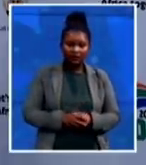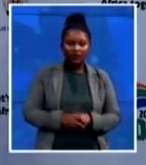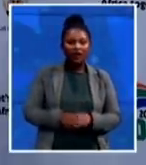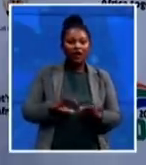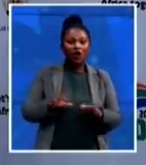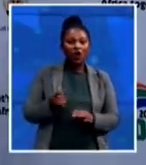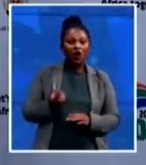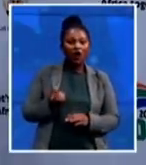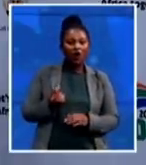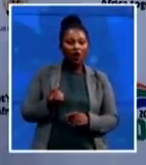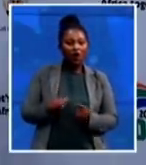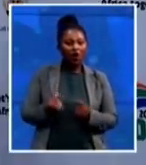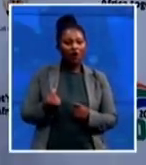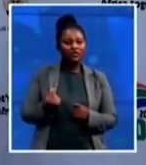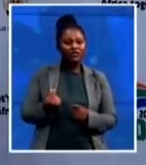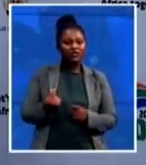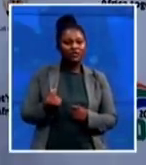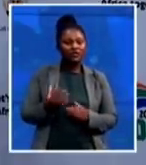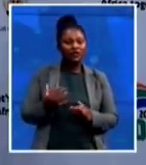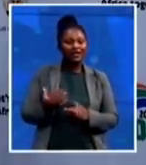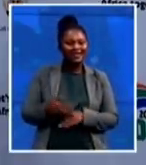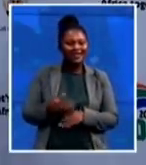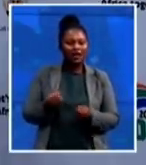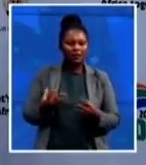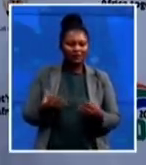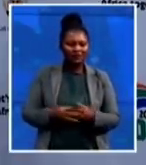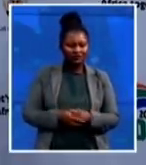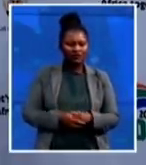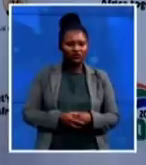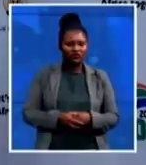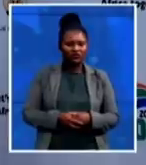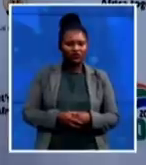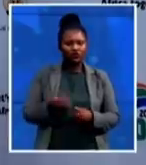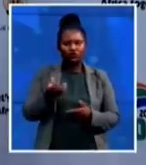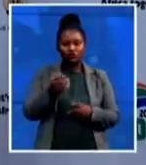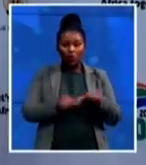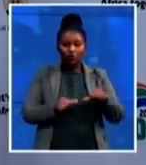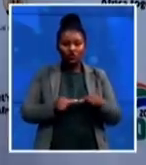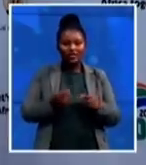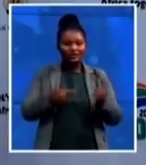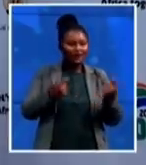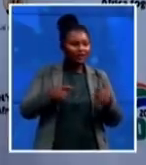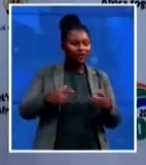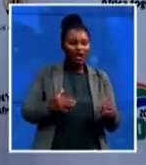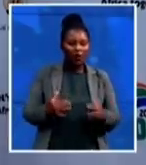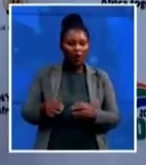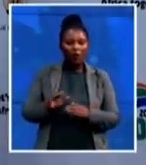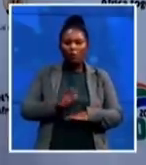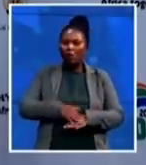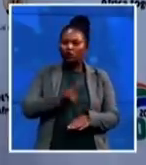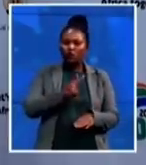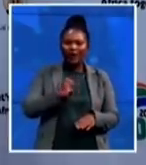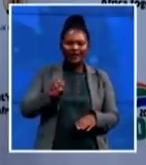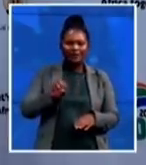is actually encroaching on the social expenditure, more than 200 billion a year, and how it